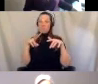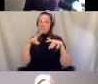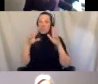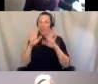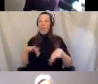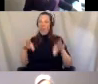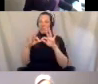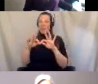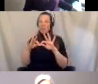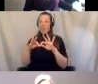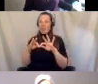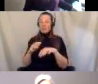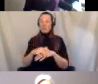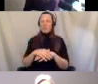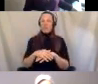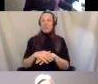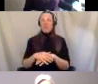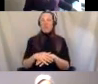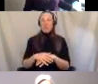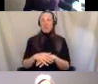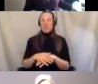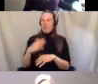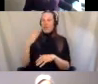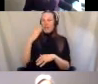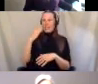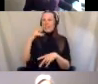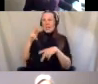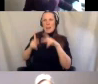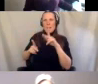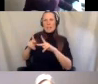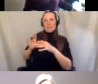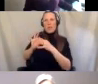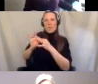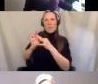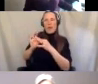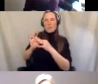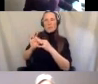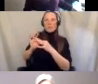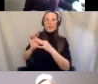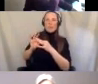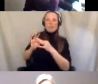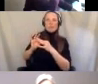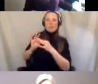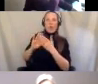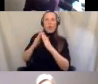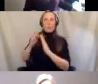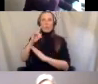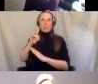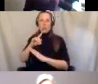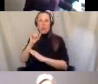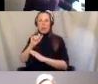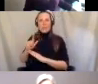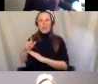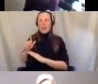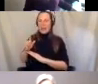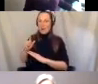I know some members of the deaf community, well, have been asking me questions through different avenues and through